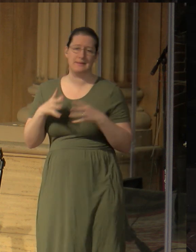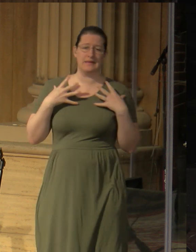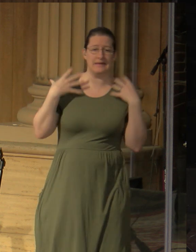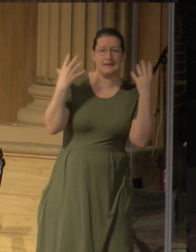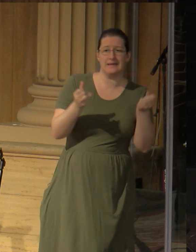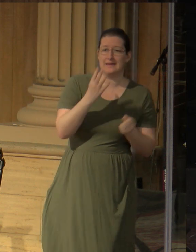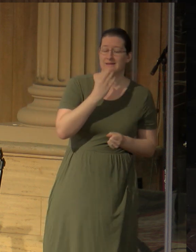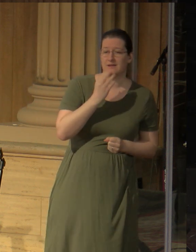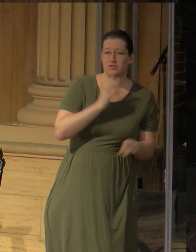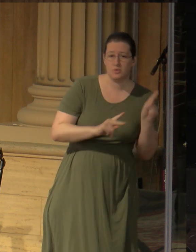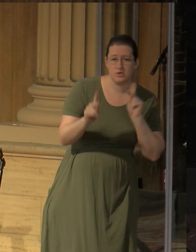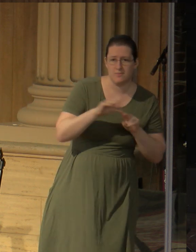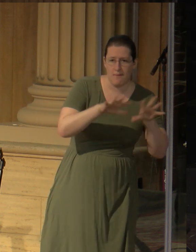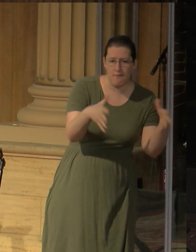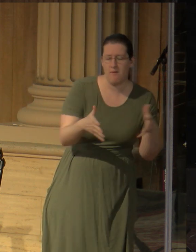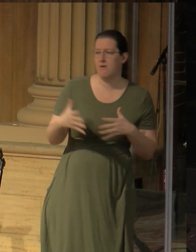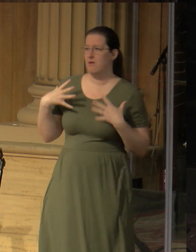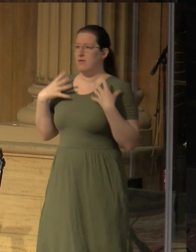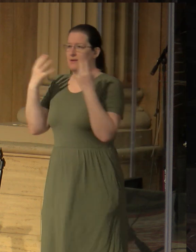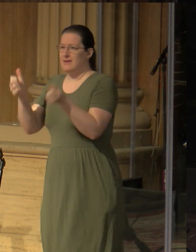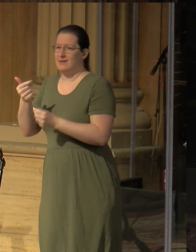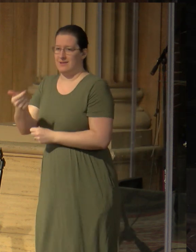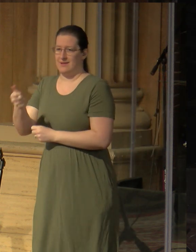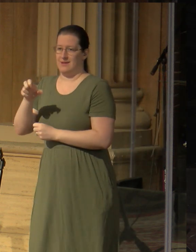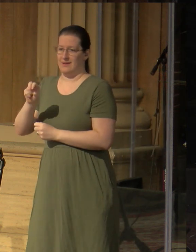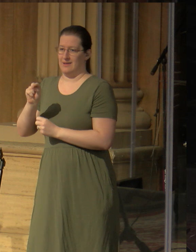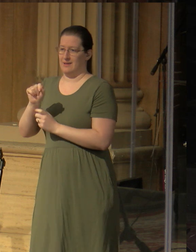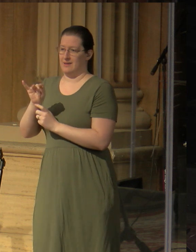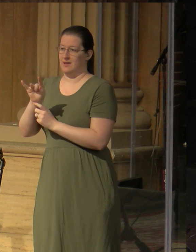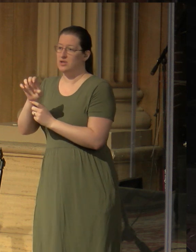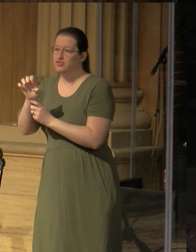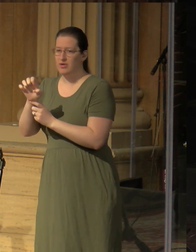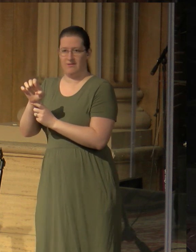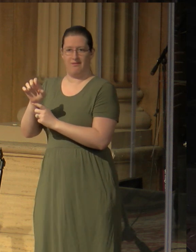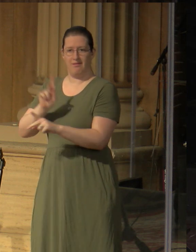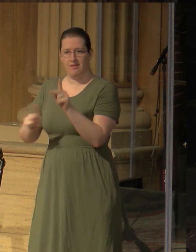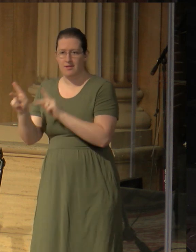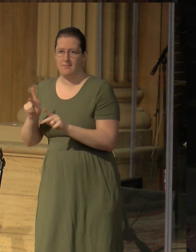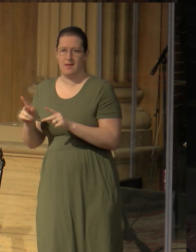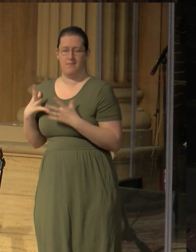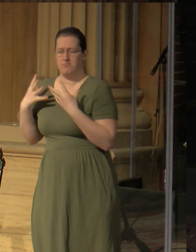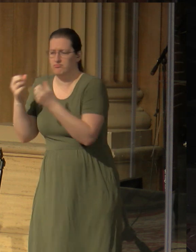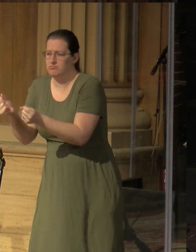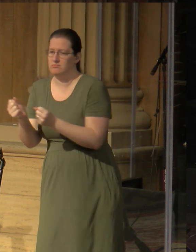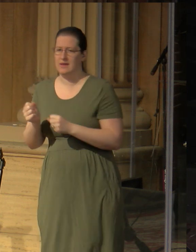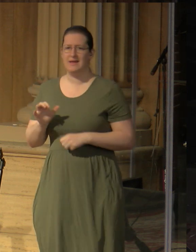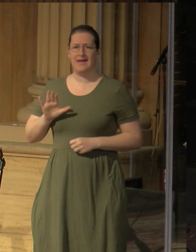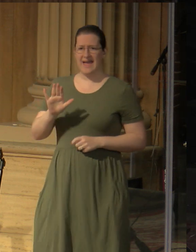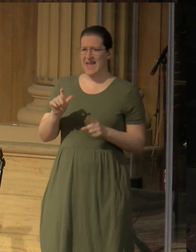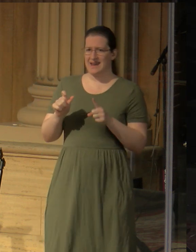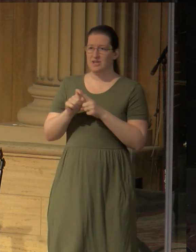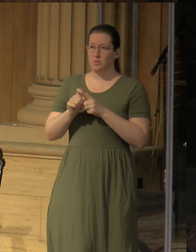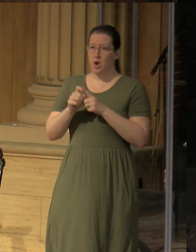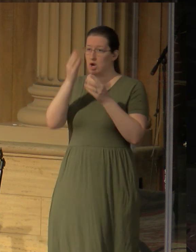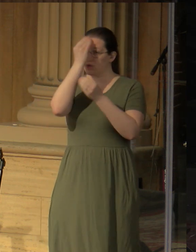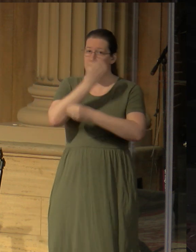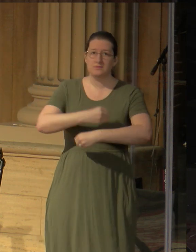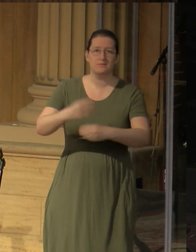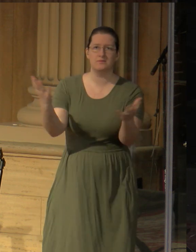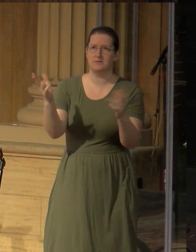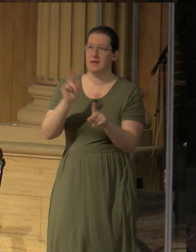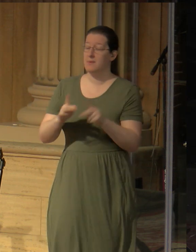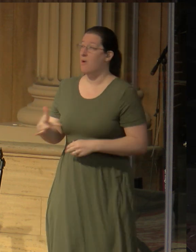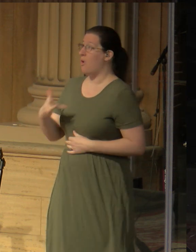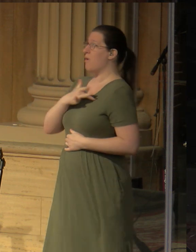Gentile territory. He's been doing all kinds of miracles. His words are true, and they're resonating as true with people who are hearing him. But